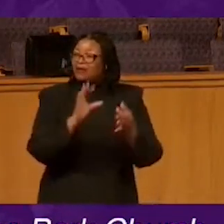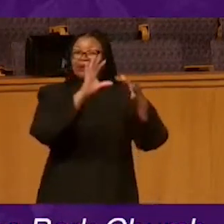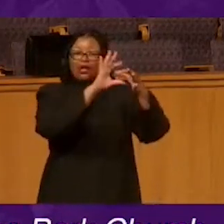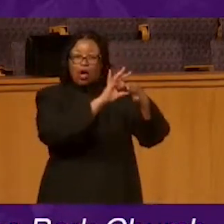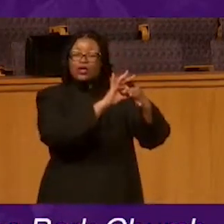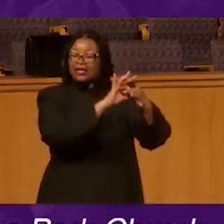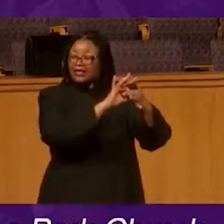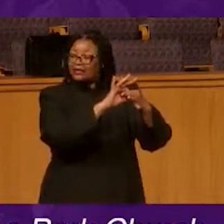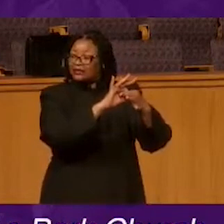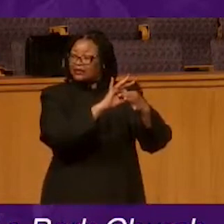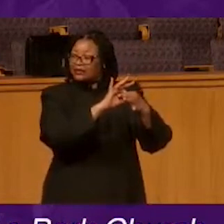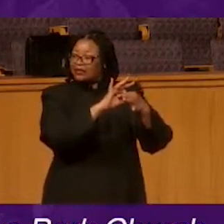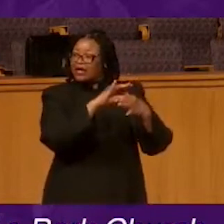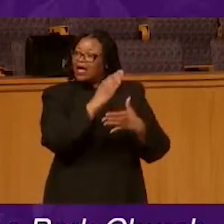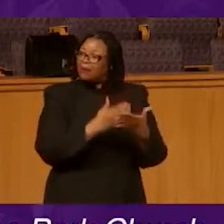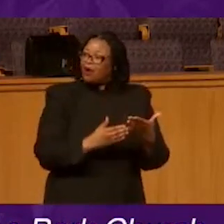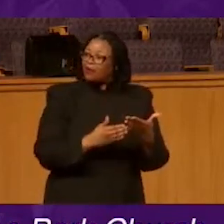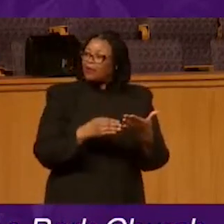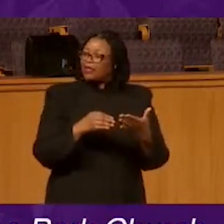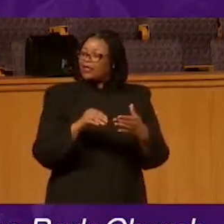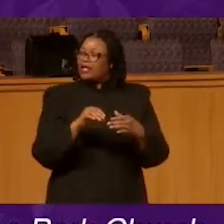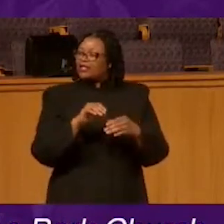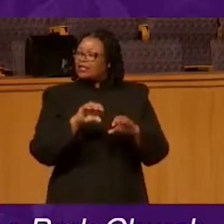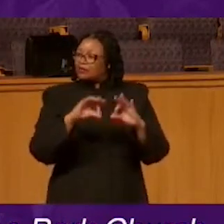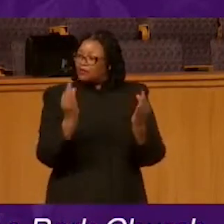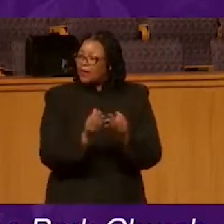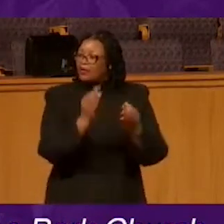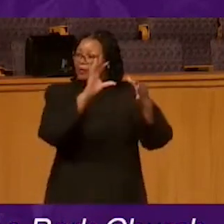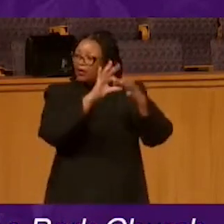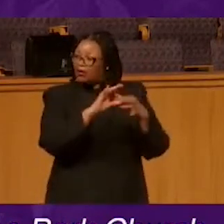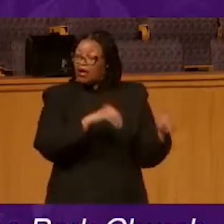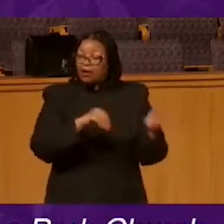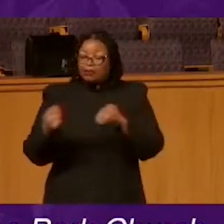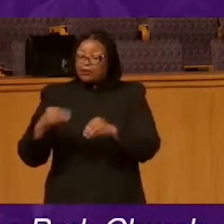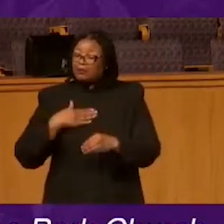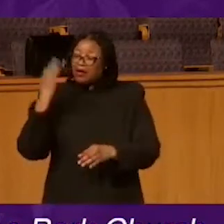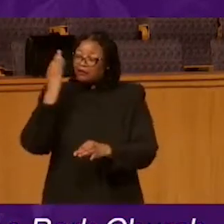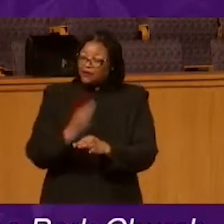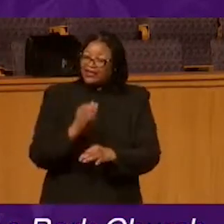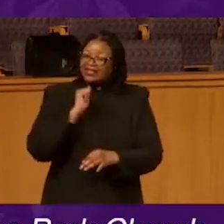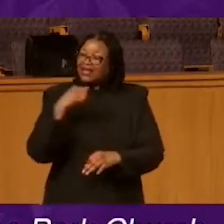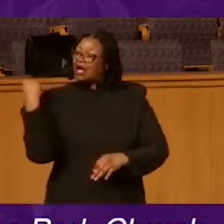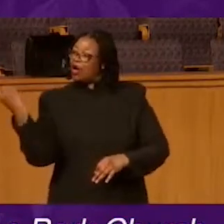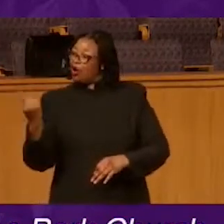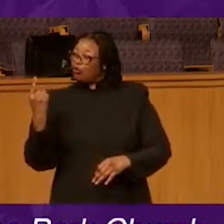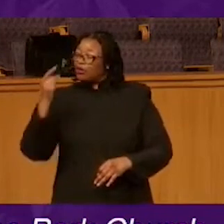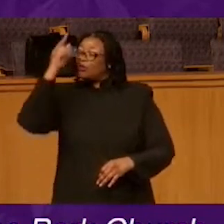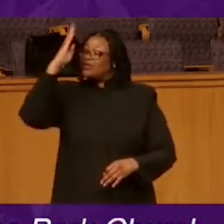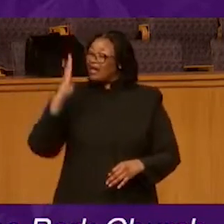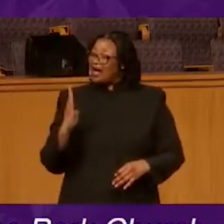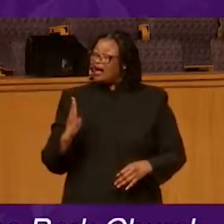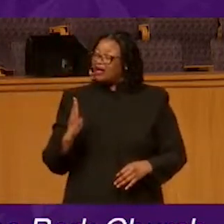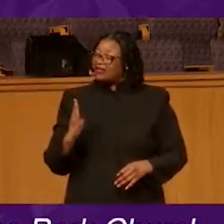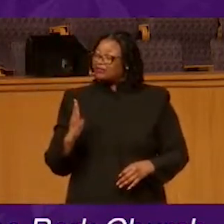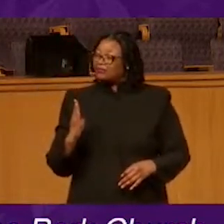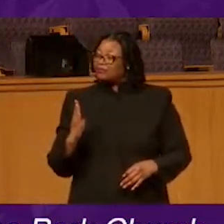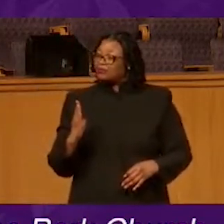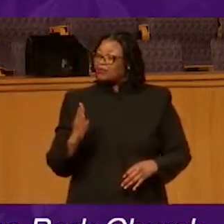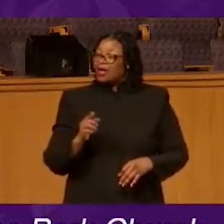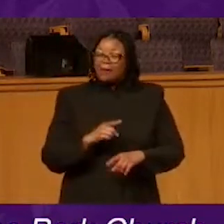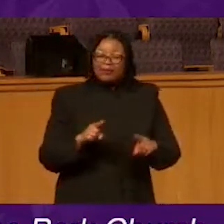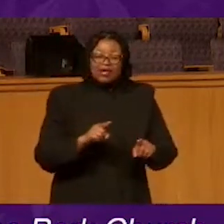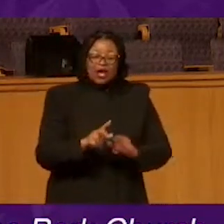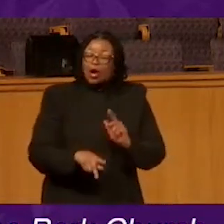And part of being the family of belonging, I've got to put my faith in the fact that not only will God have her, but that there are some